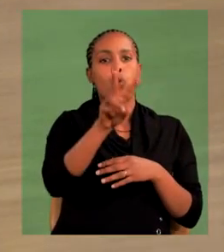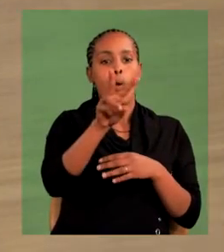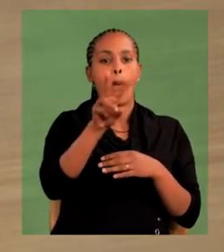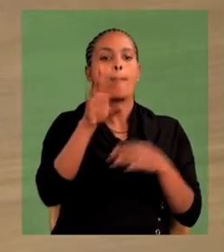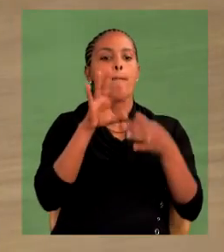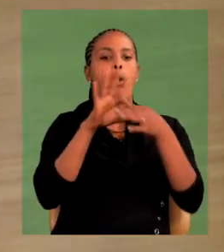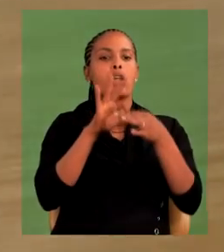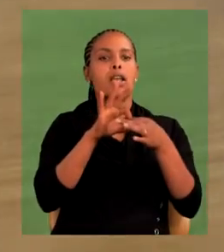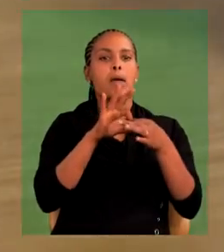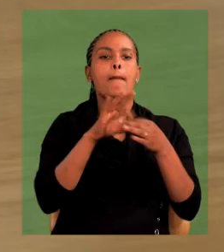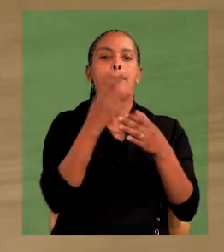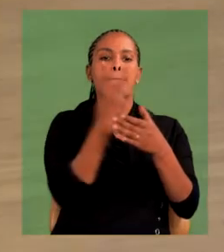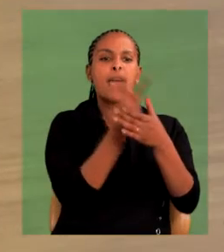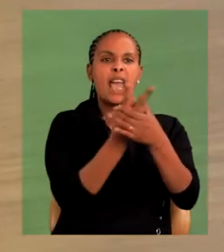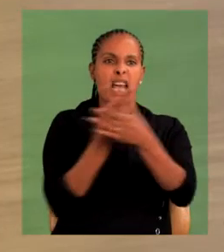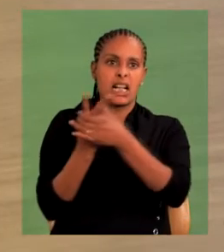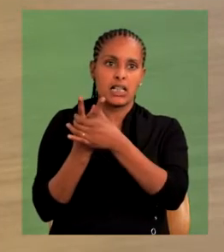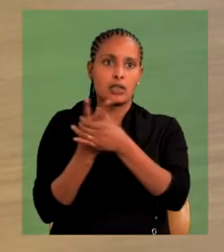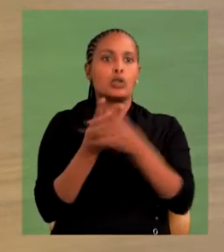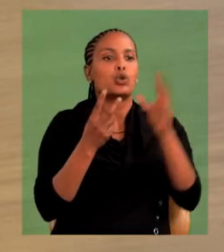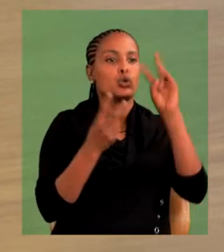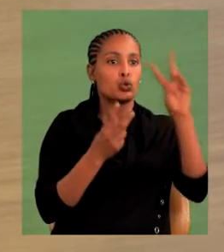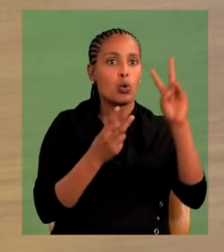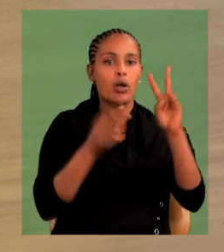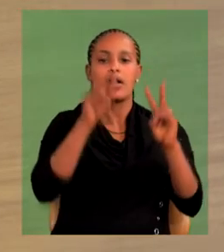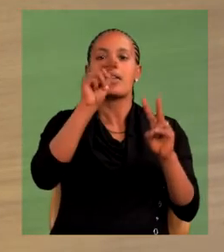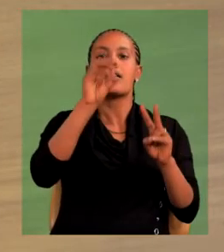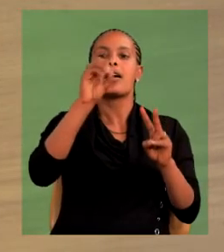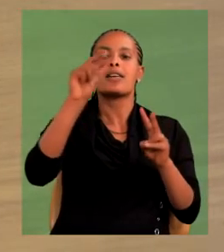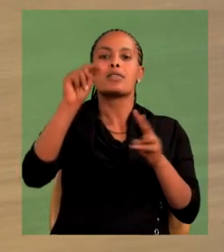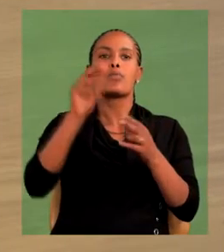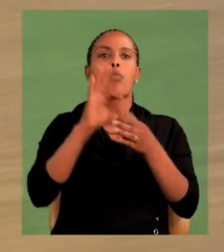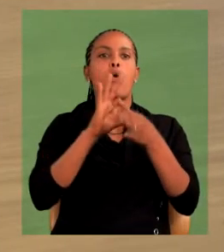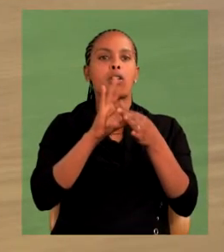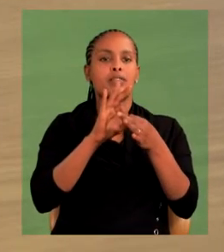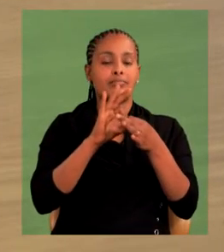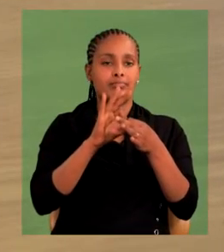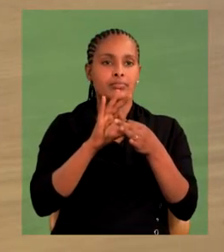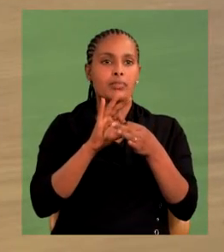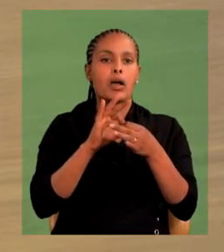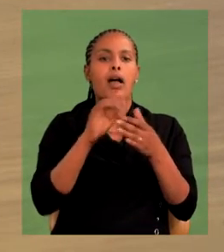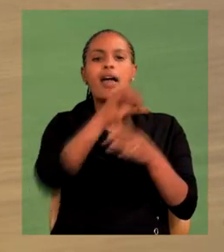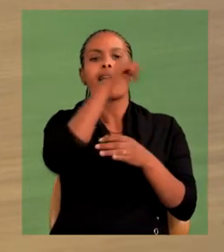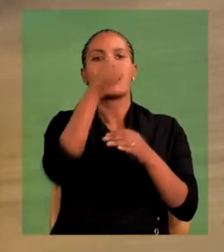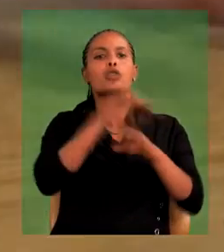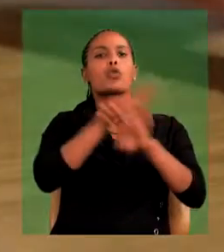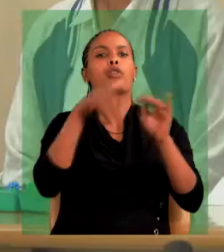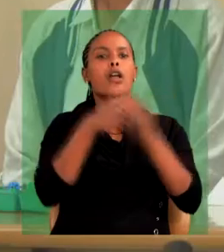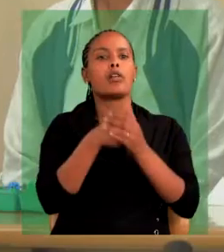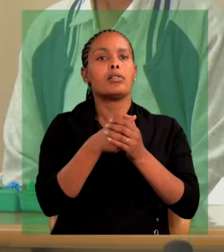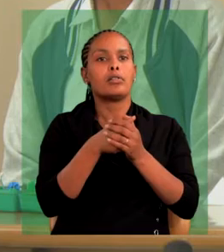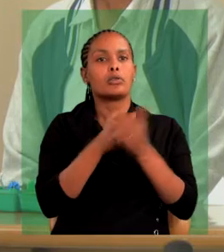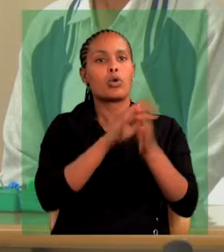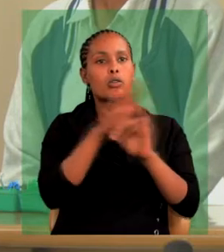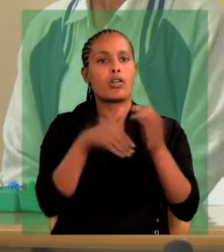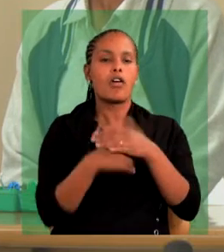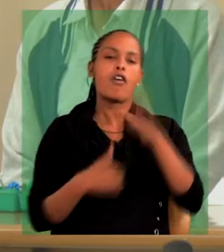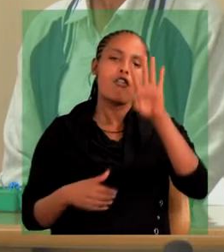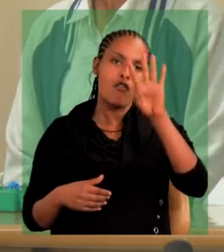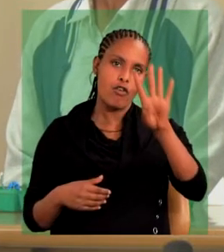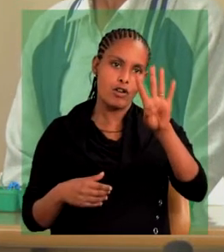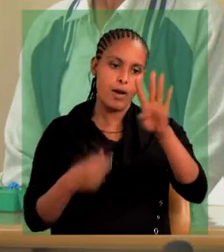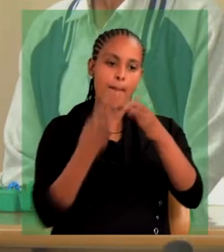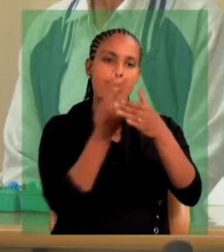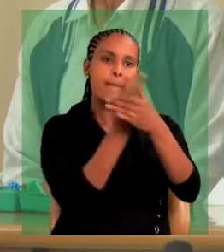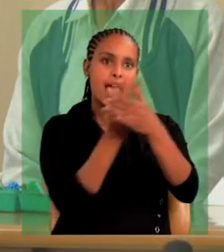pairs and 2 non-bonding pairs. But in any case, a total of 4